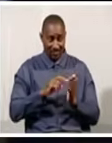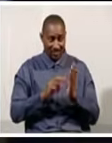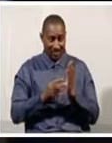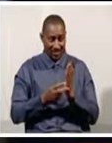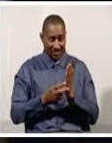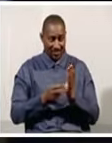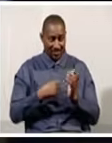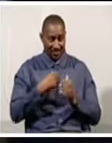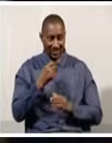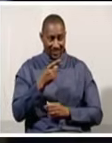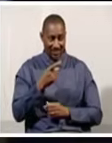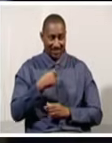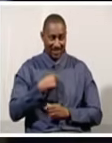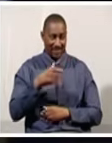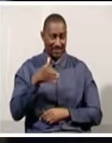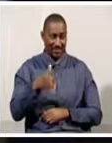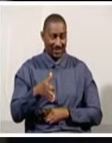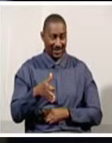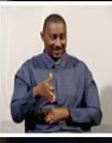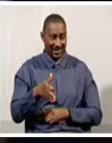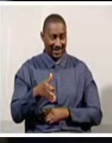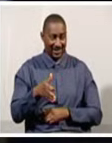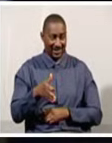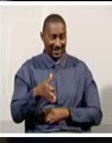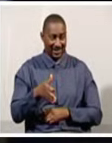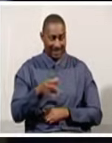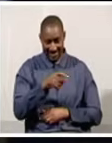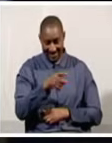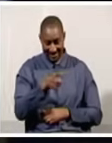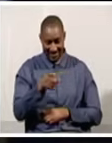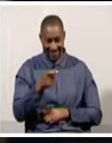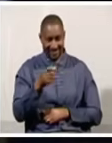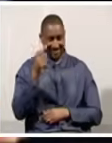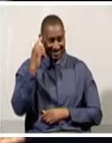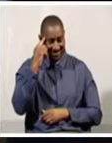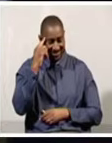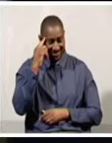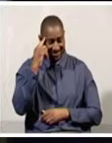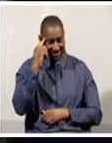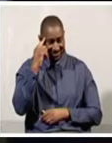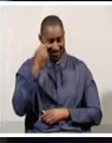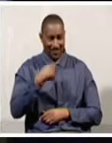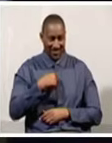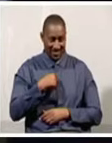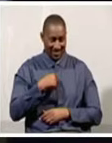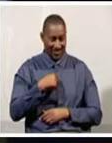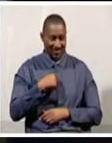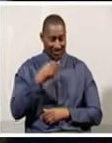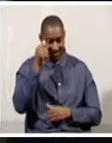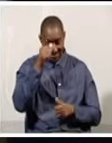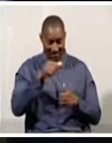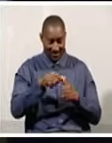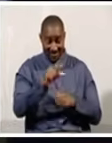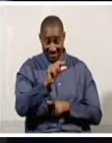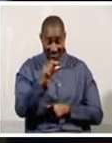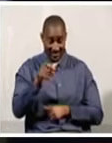mentioned that I am Namibian. And that is how he took recognition of me, that he mentioned to me. And that was one of the things that stood